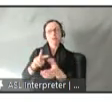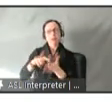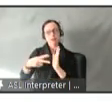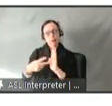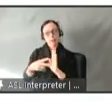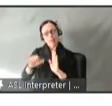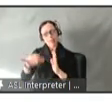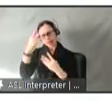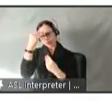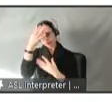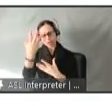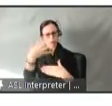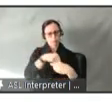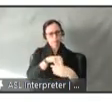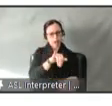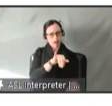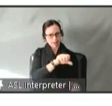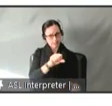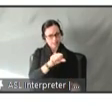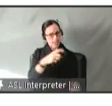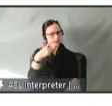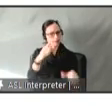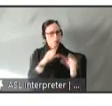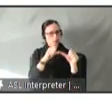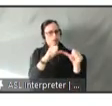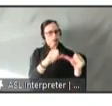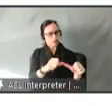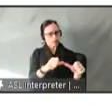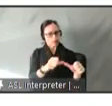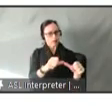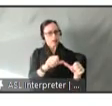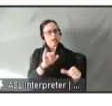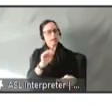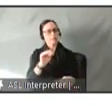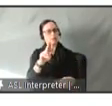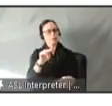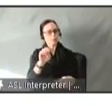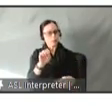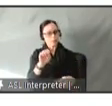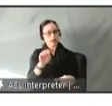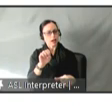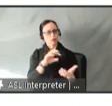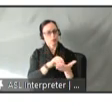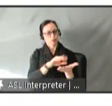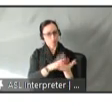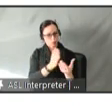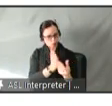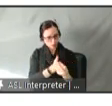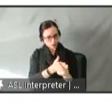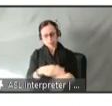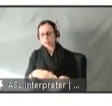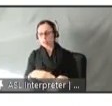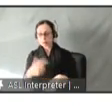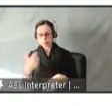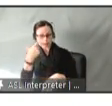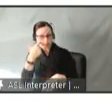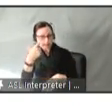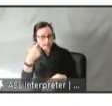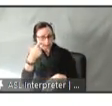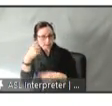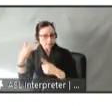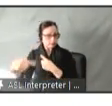that information in the IIS so it can be part of their long-term immunization record. Up until recently, there has not been a way